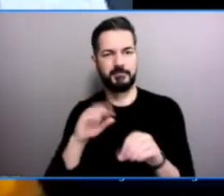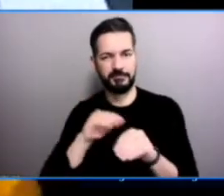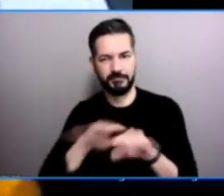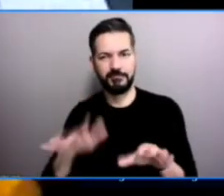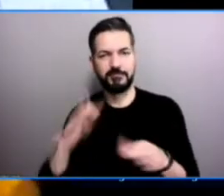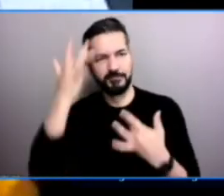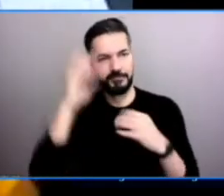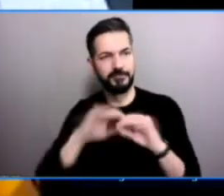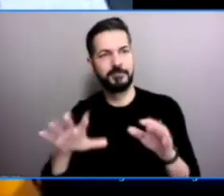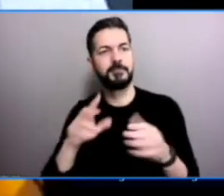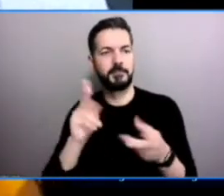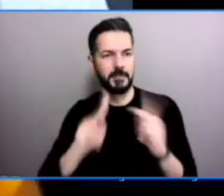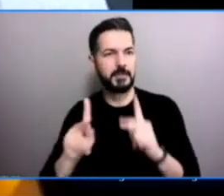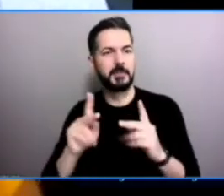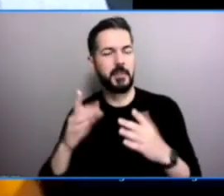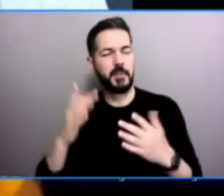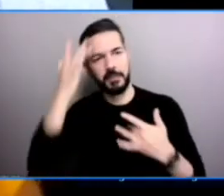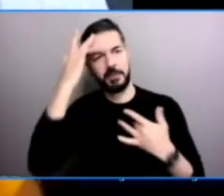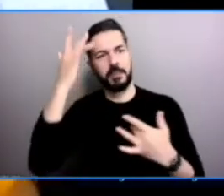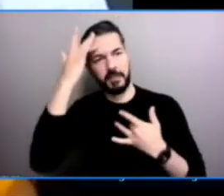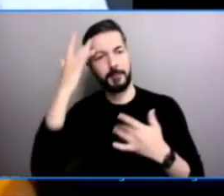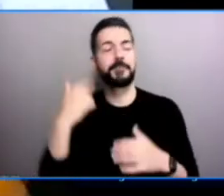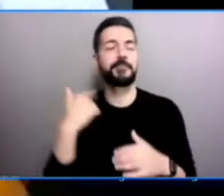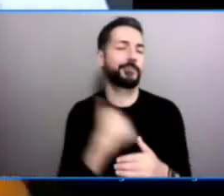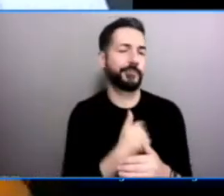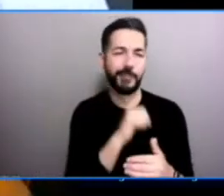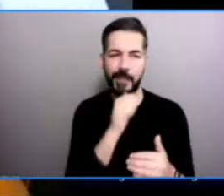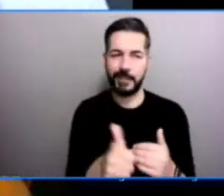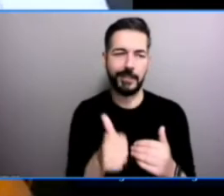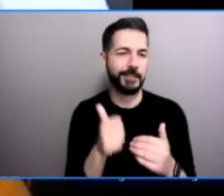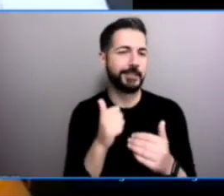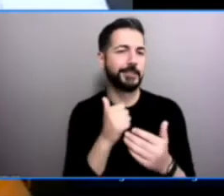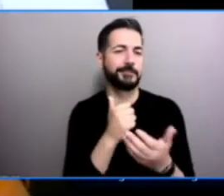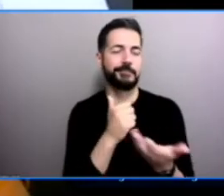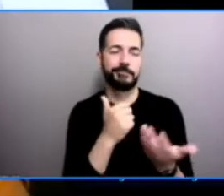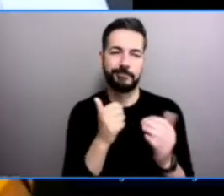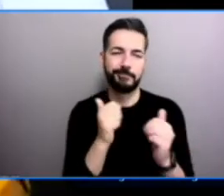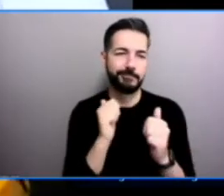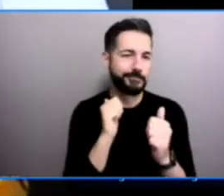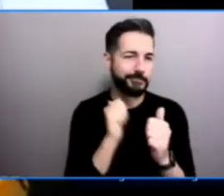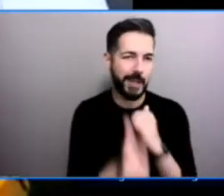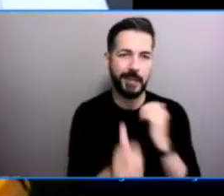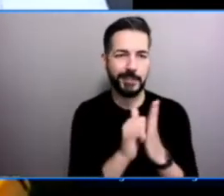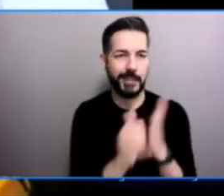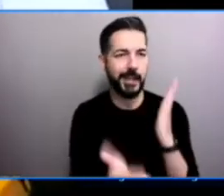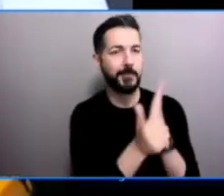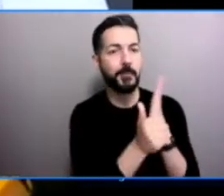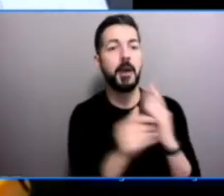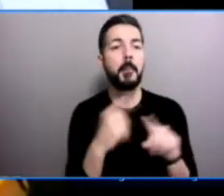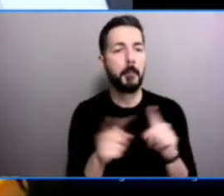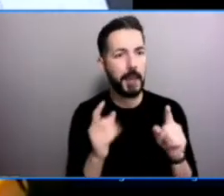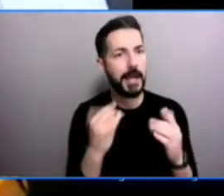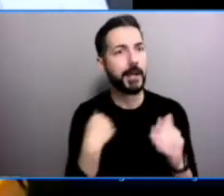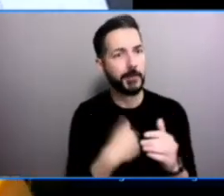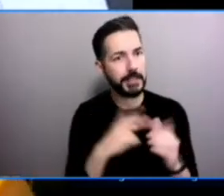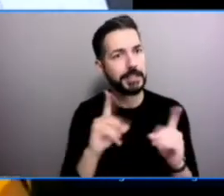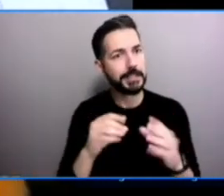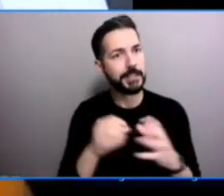Our fight was to defeat a ballot measure from going to the Constitution to say that abortion is not a right. We did not win that.